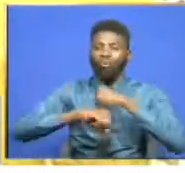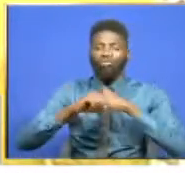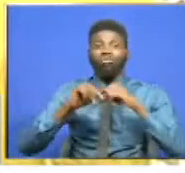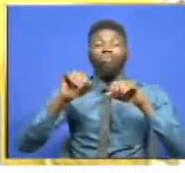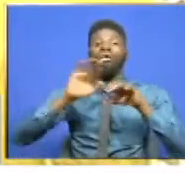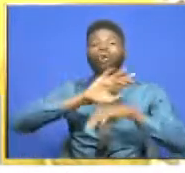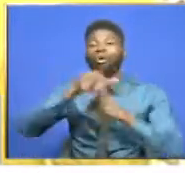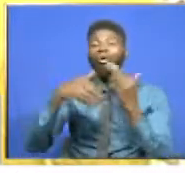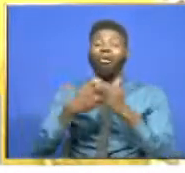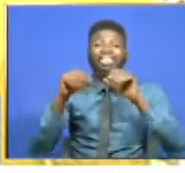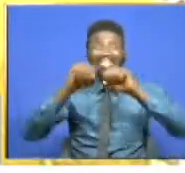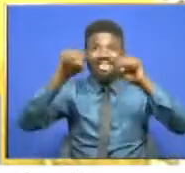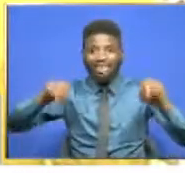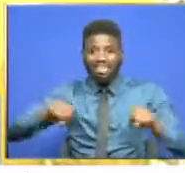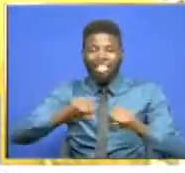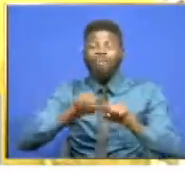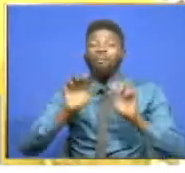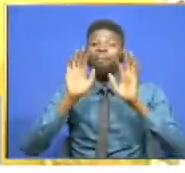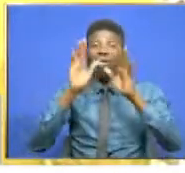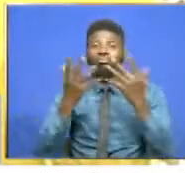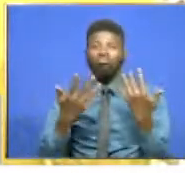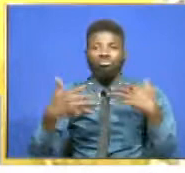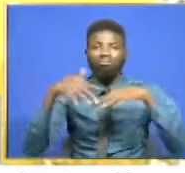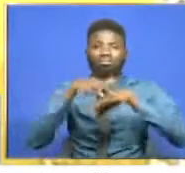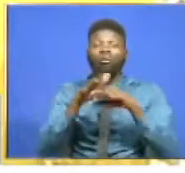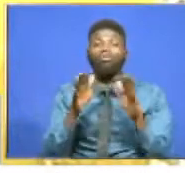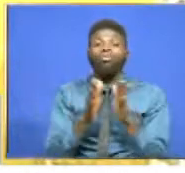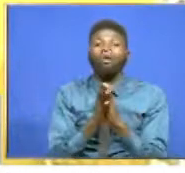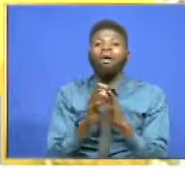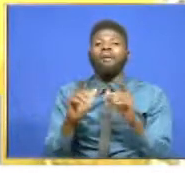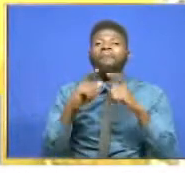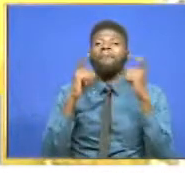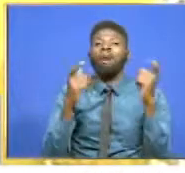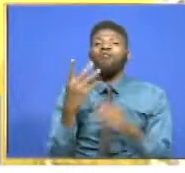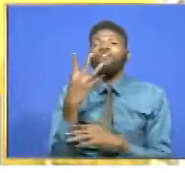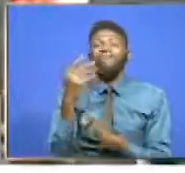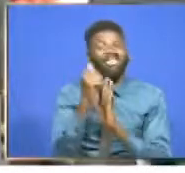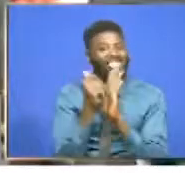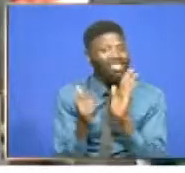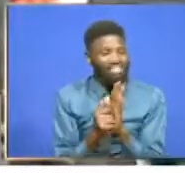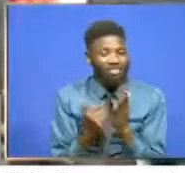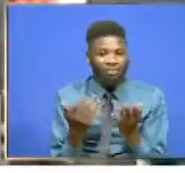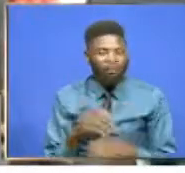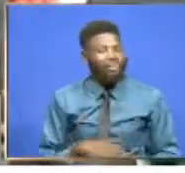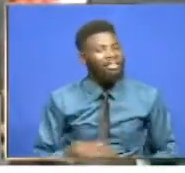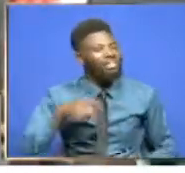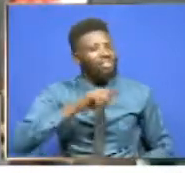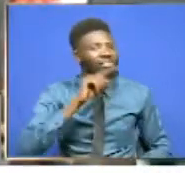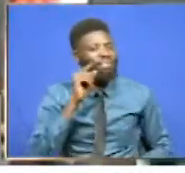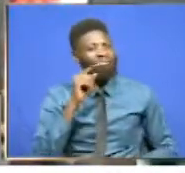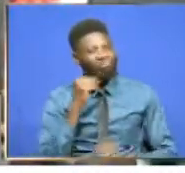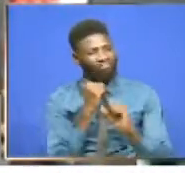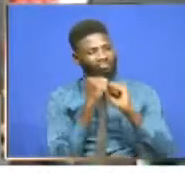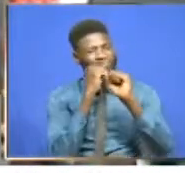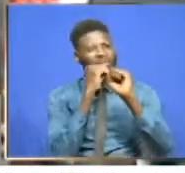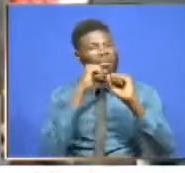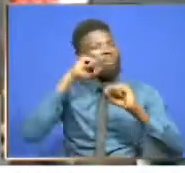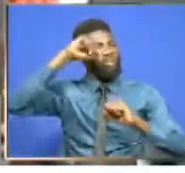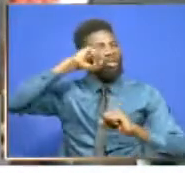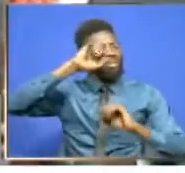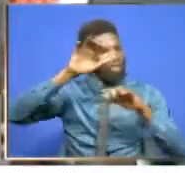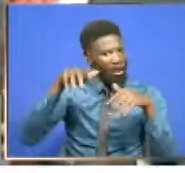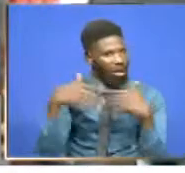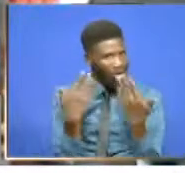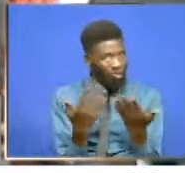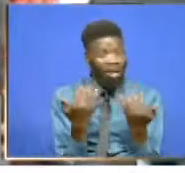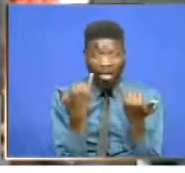to this big four. And there's no reason why big four should not in deliver. In your own judgment, currently looking at the political landscape, is it